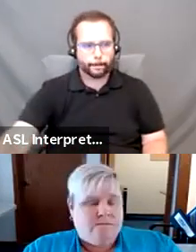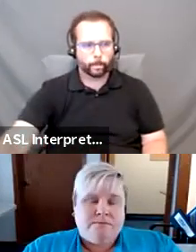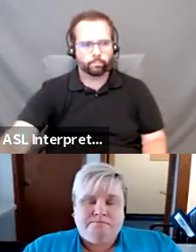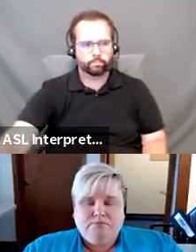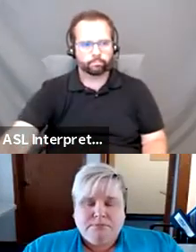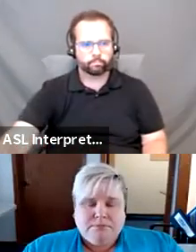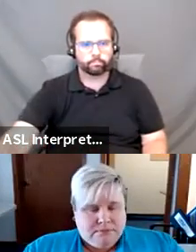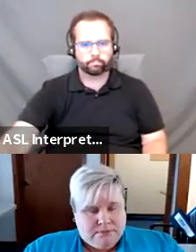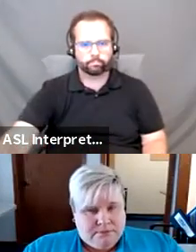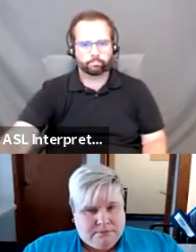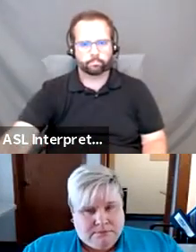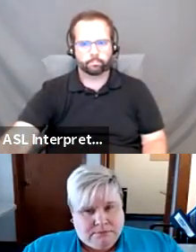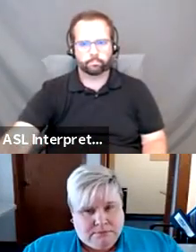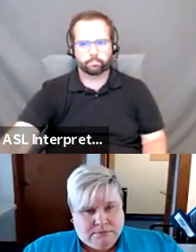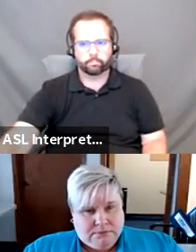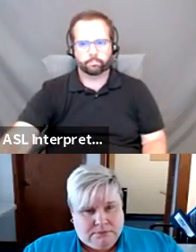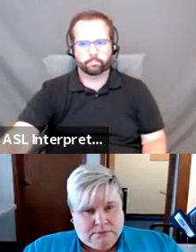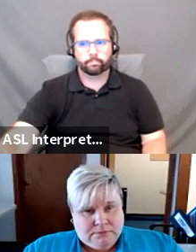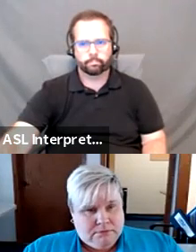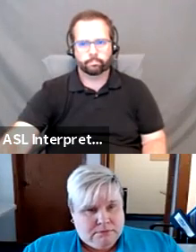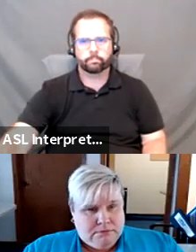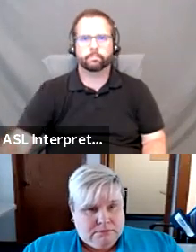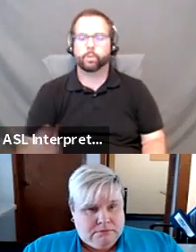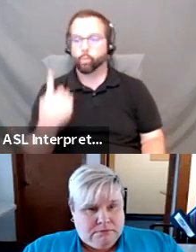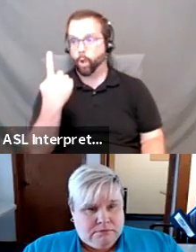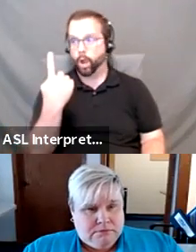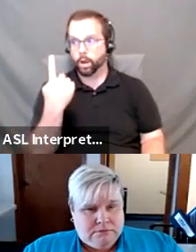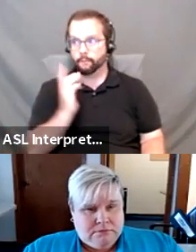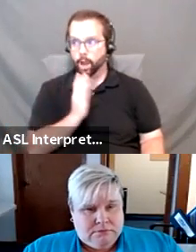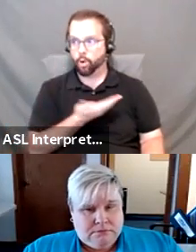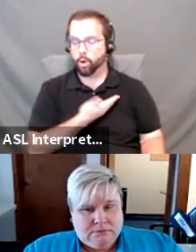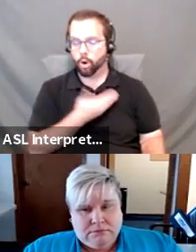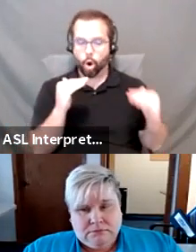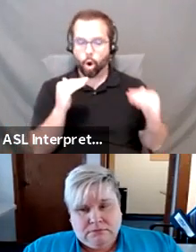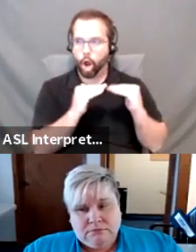colleagues has actually started doing more work with Crip Camp in their summer program they ran